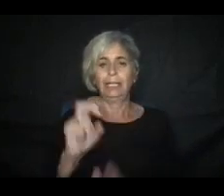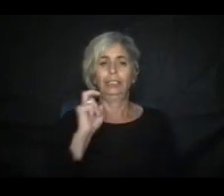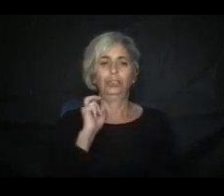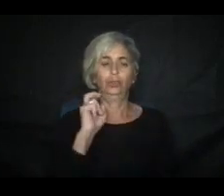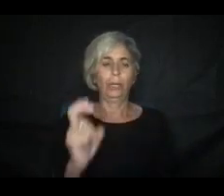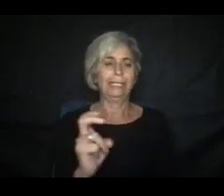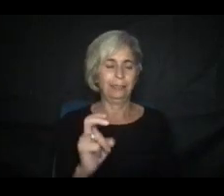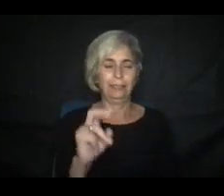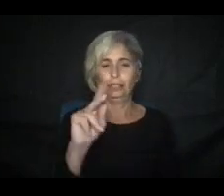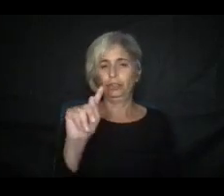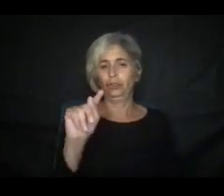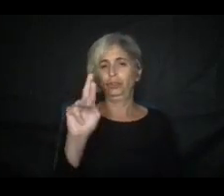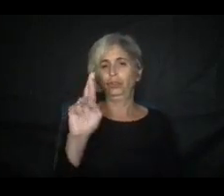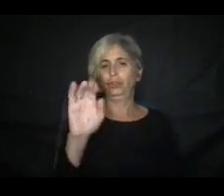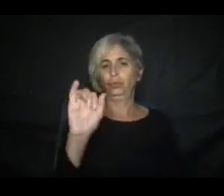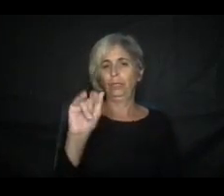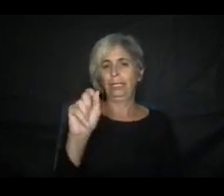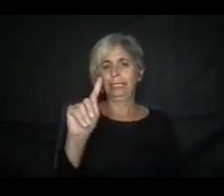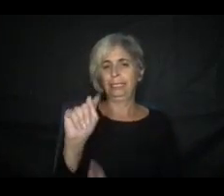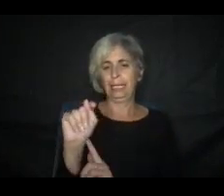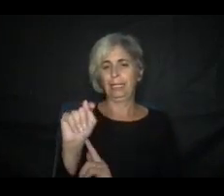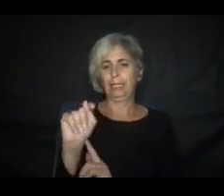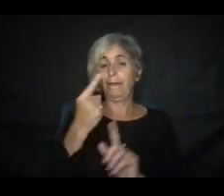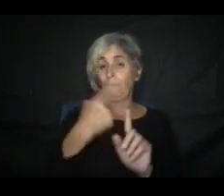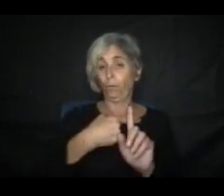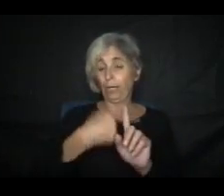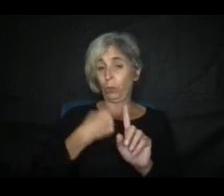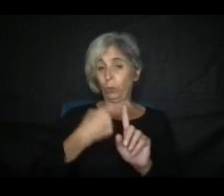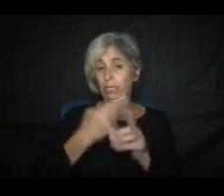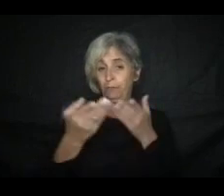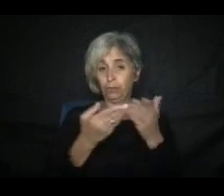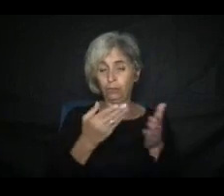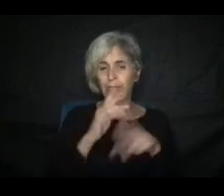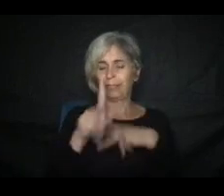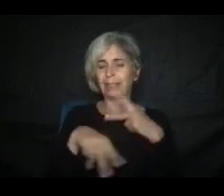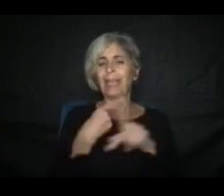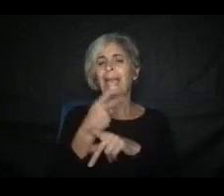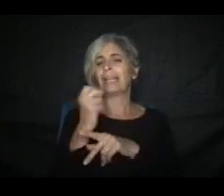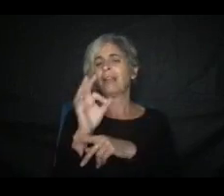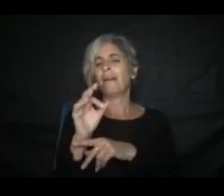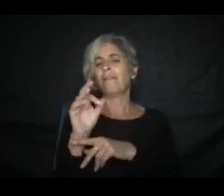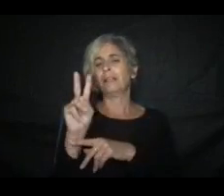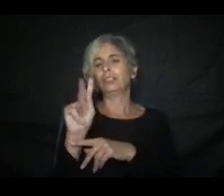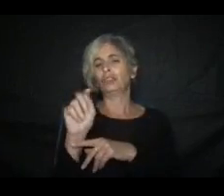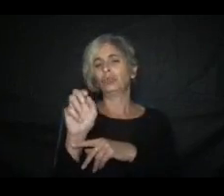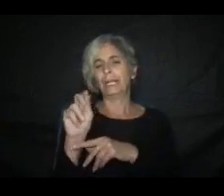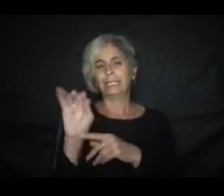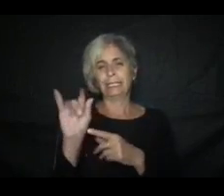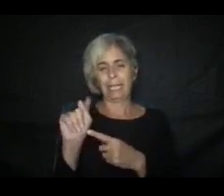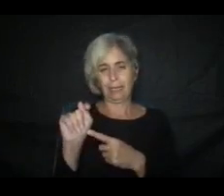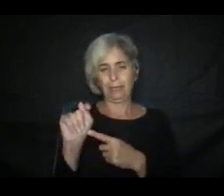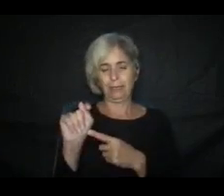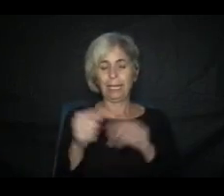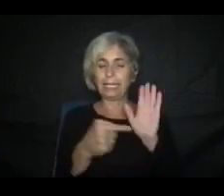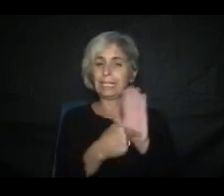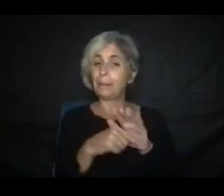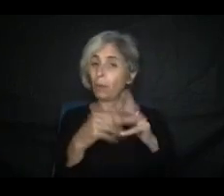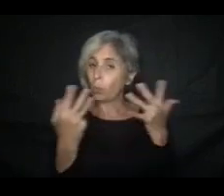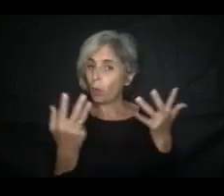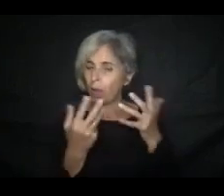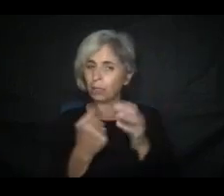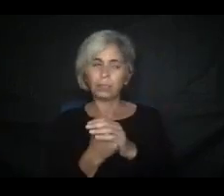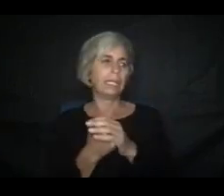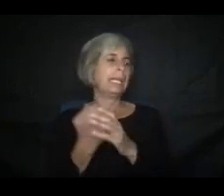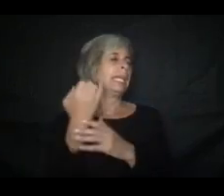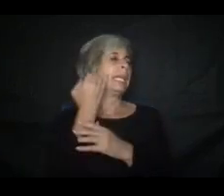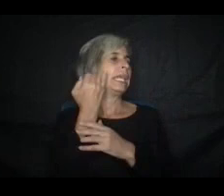also, frequency of service and then the type of transit. So an example would be if the